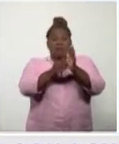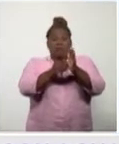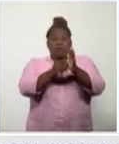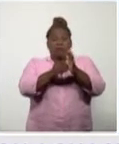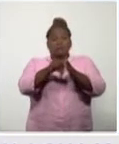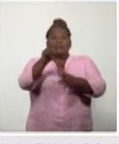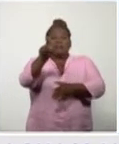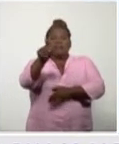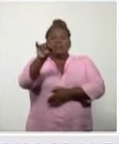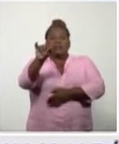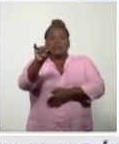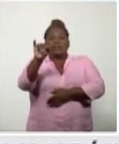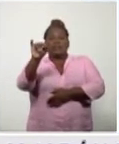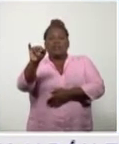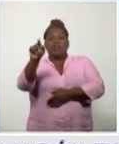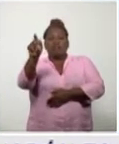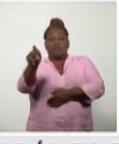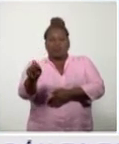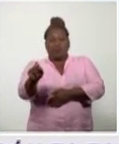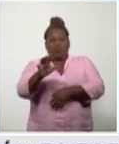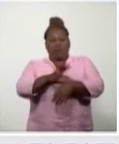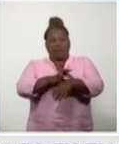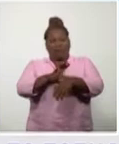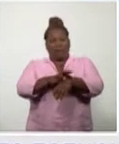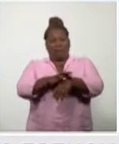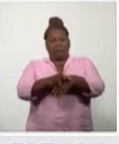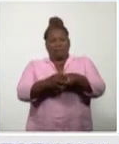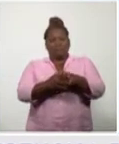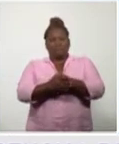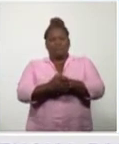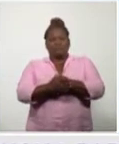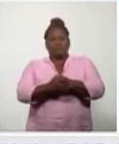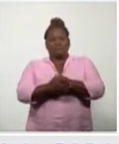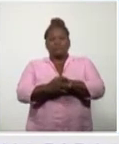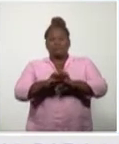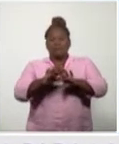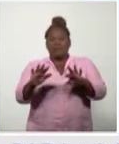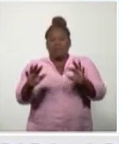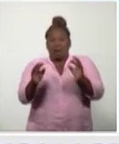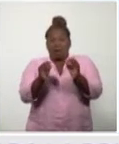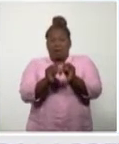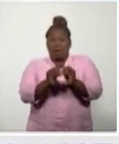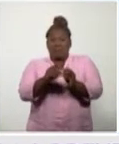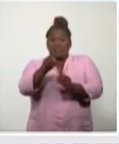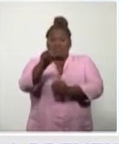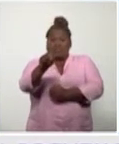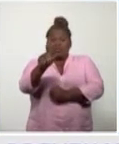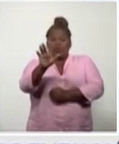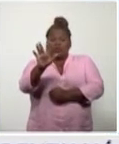3,166 people died with this disease yesterday, totaling